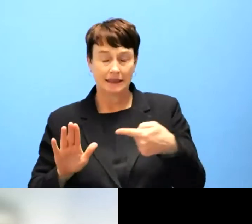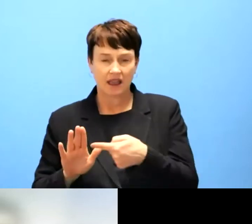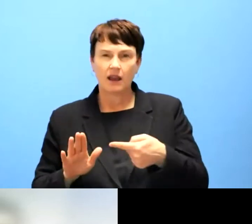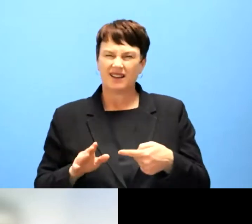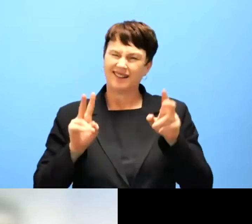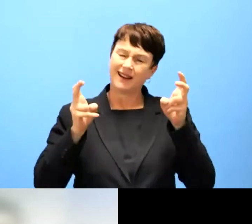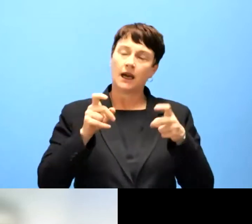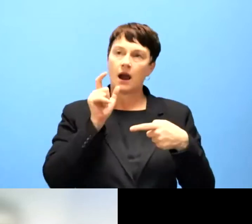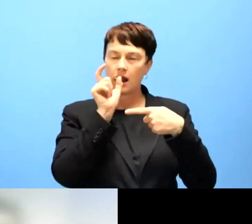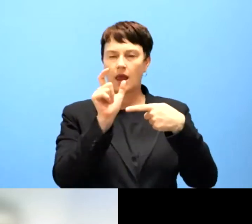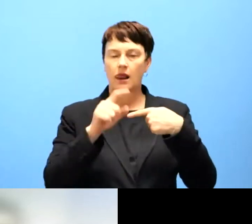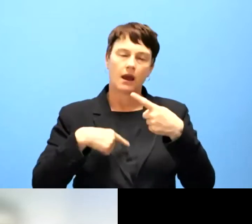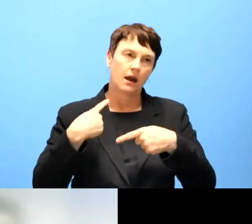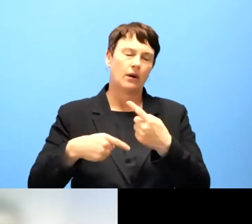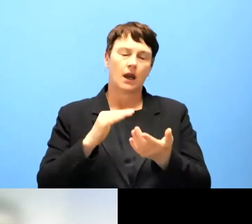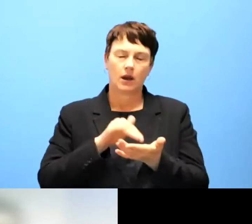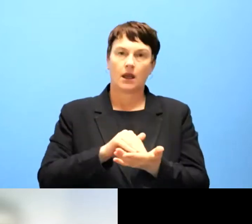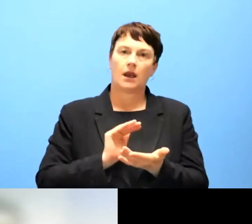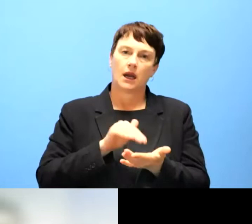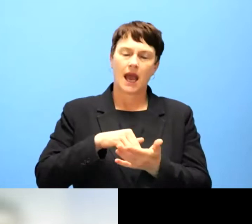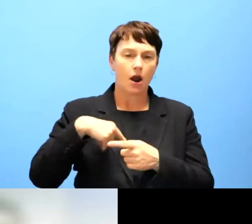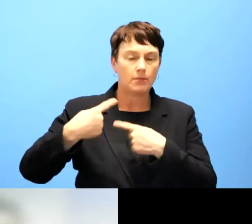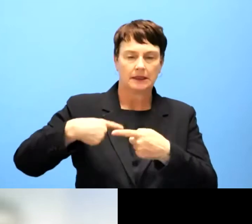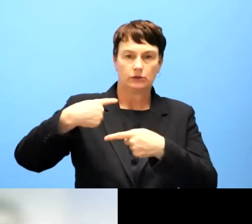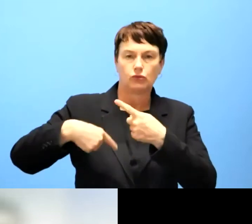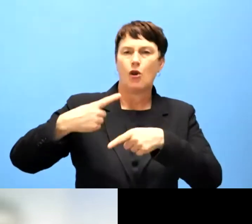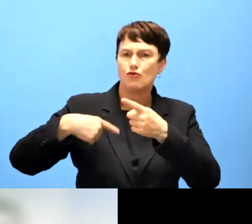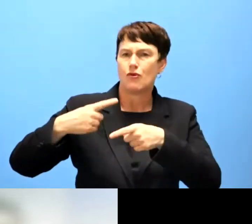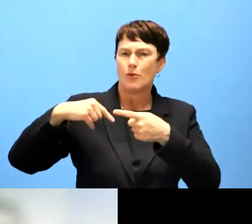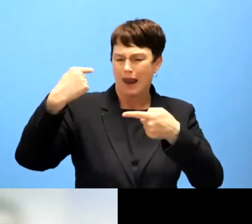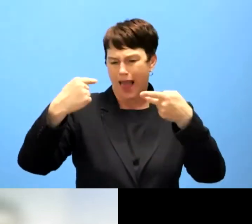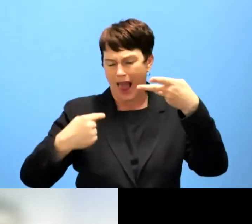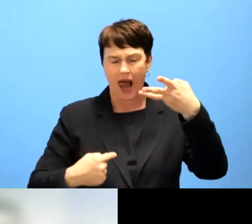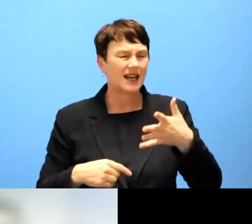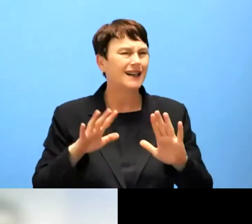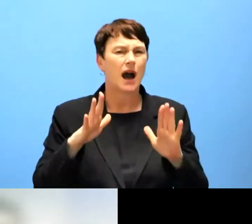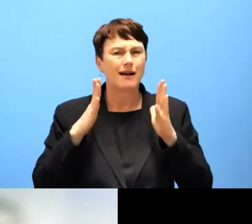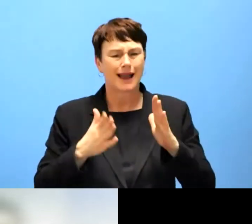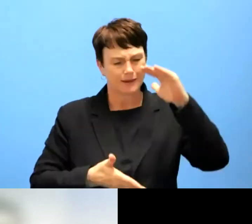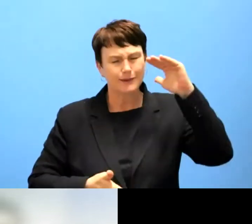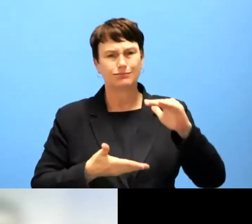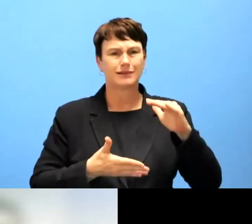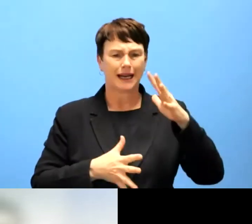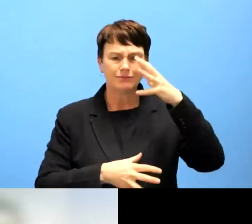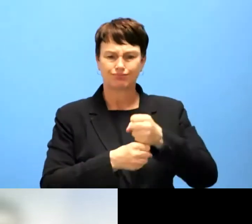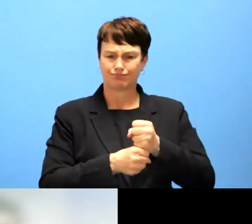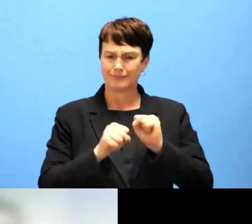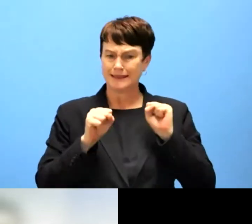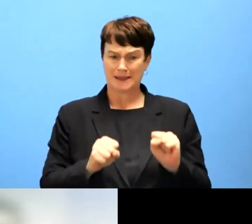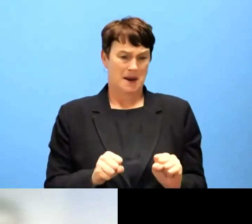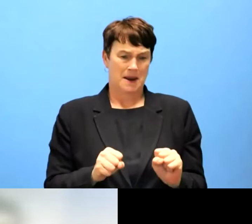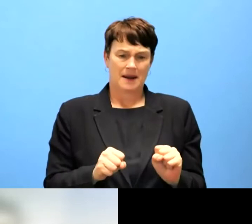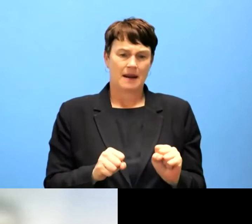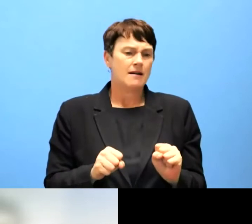about differences to the WCAG. We don't have a copy of the WCAG requirements in clause